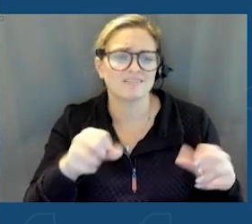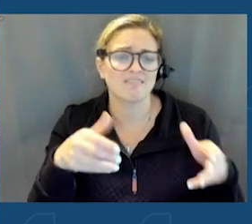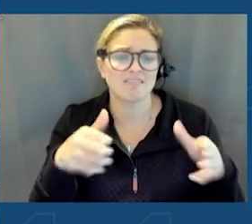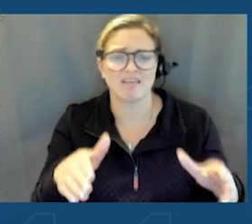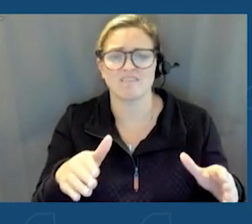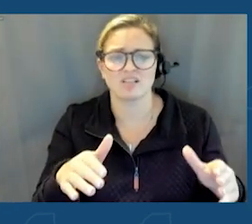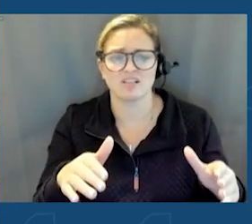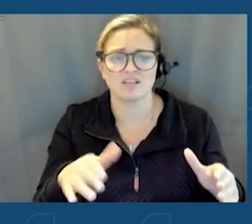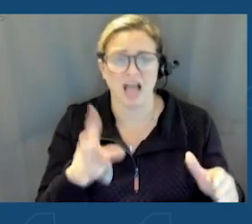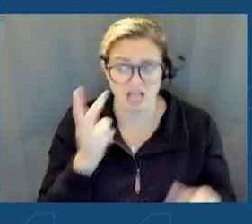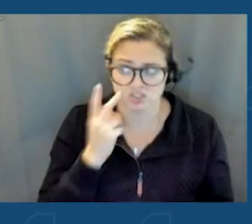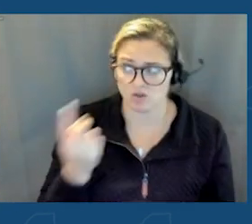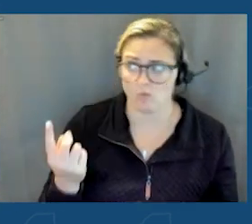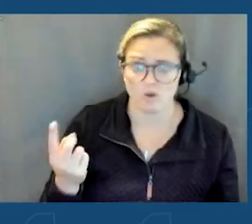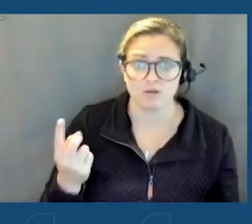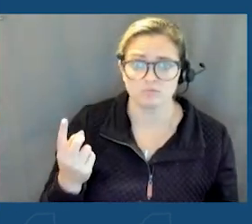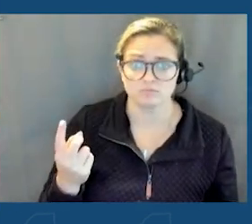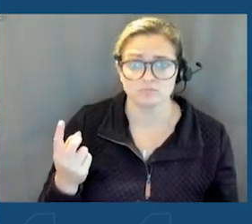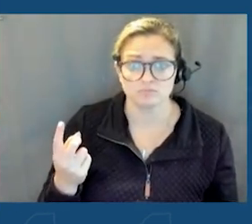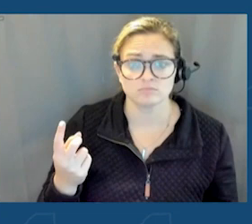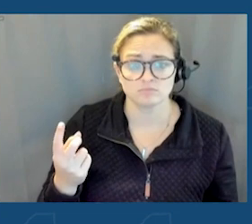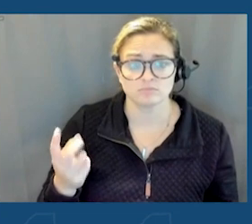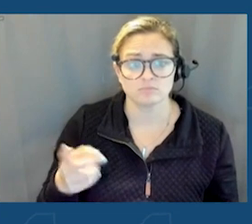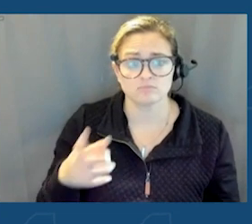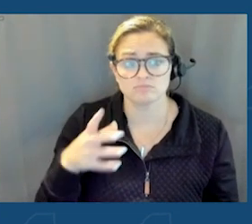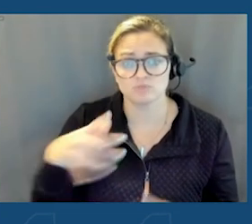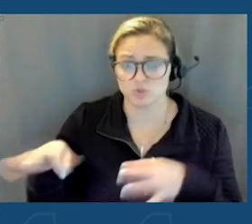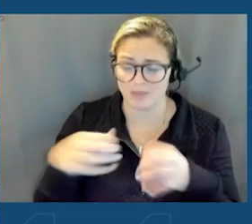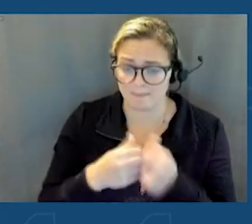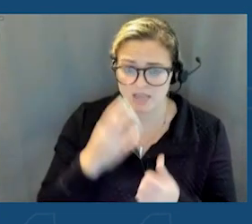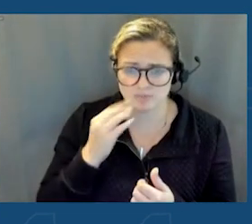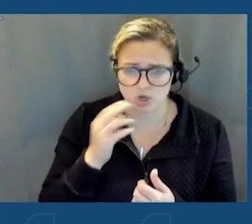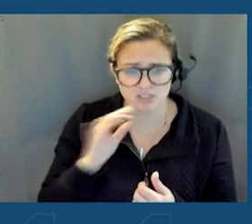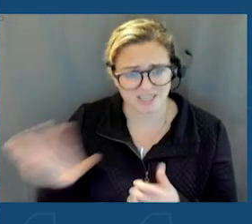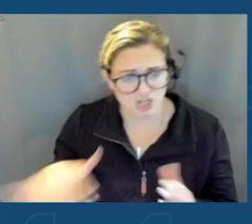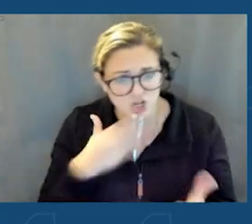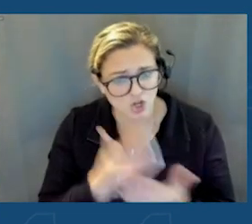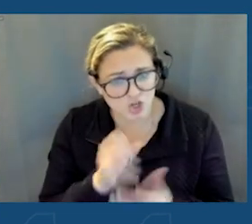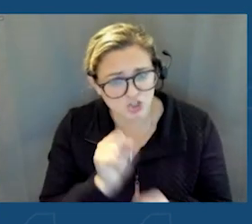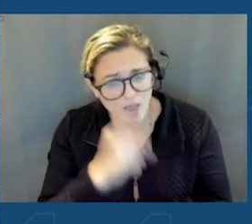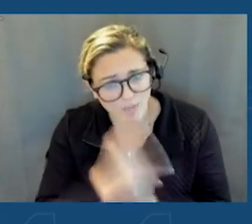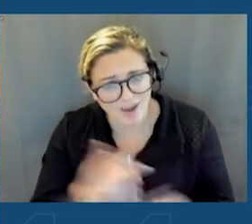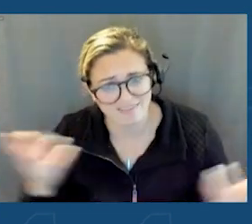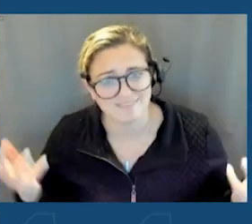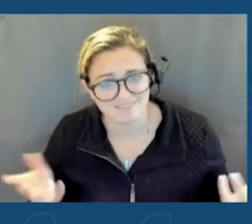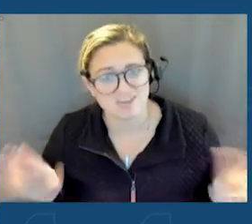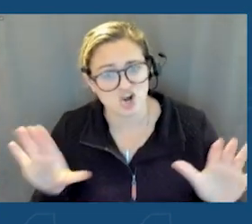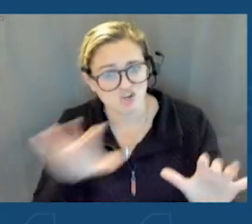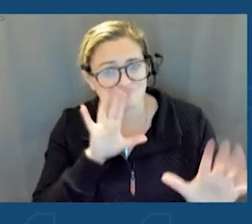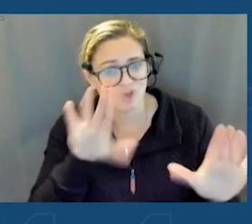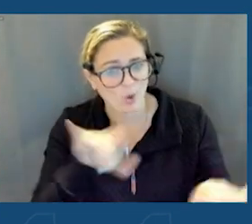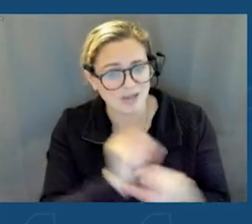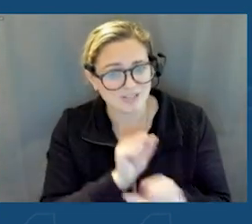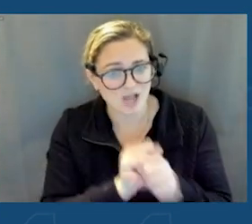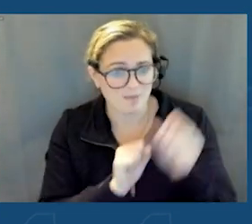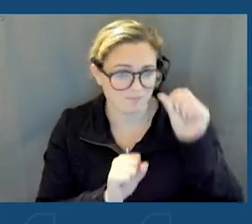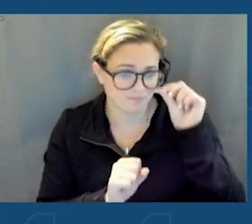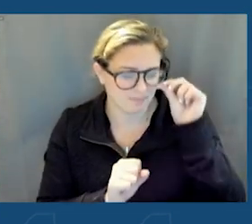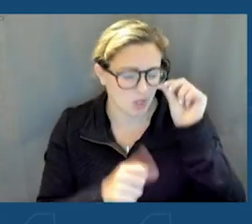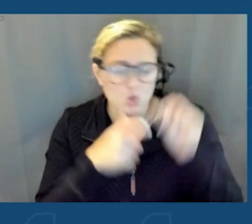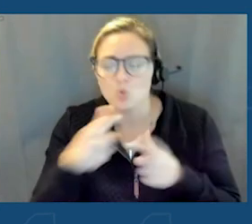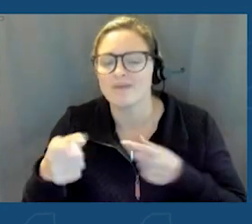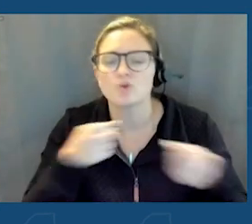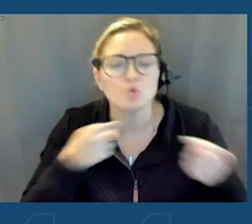out and saw one. I'll have Jano tell you about my experience there. I think I did a good job. Yeah. I did a good job. I did a good job. But you know, we don't have to deal with the